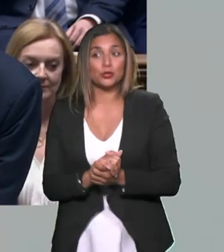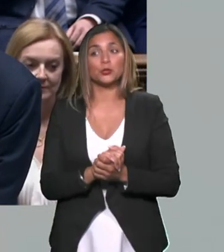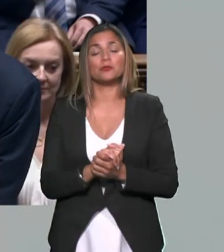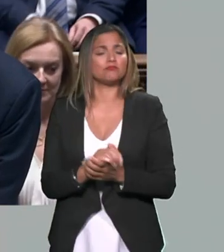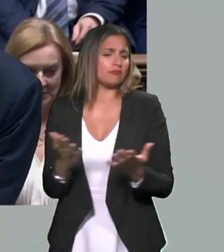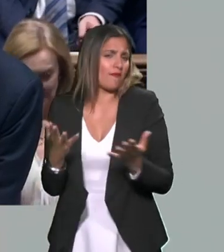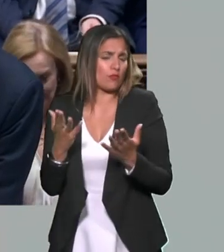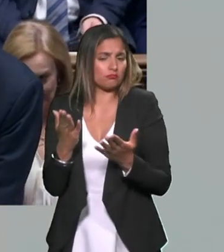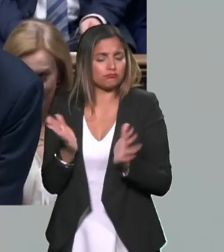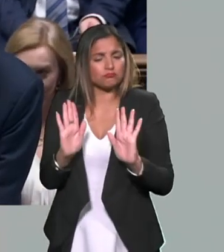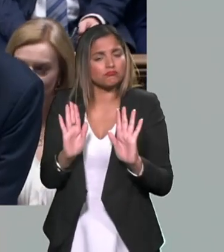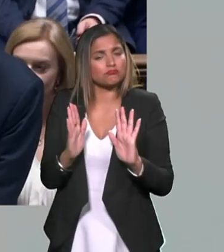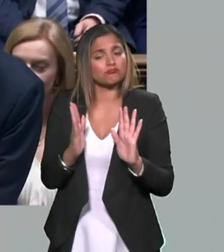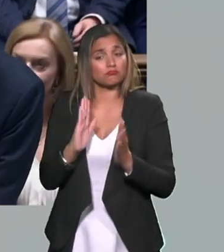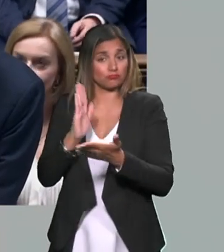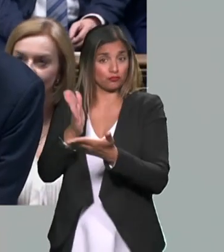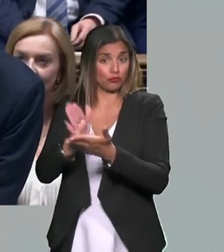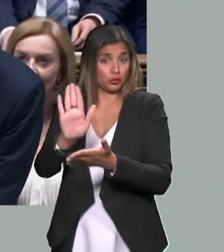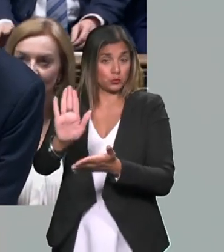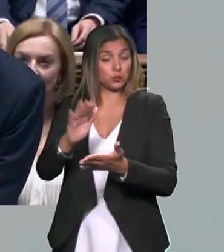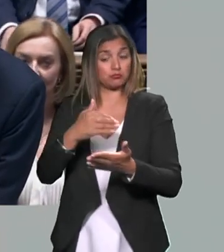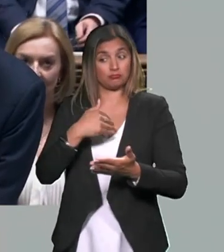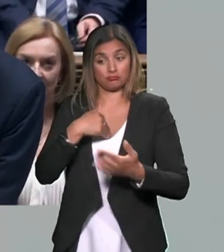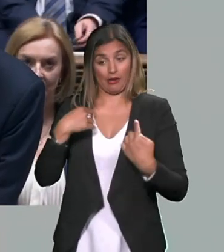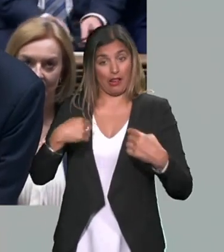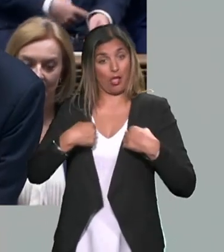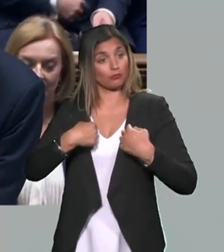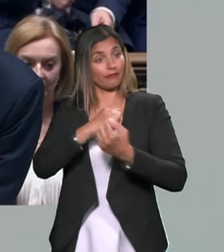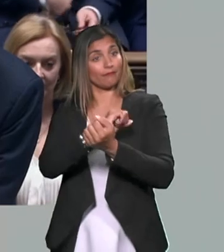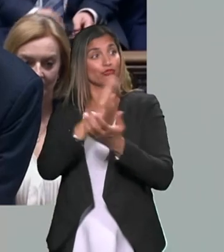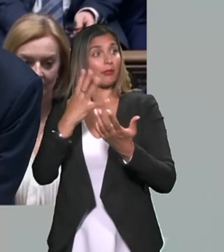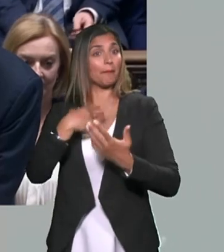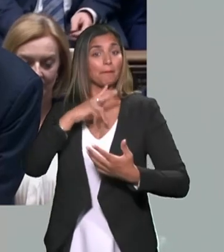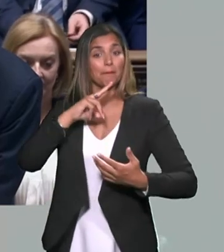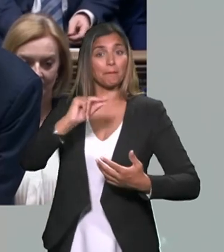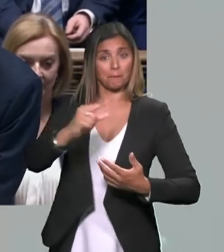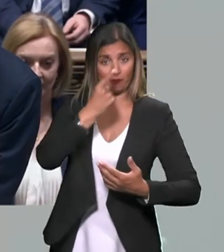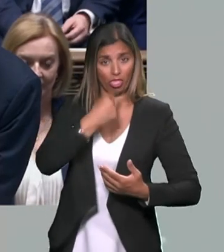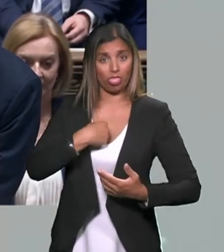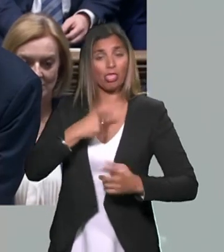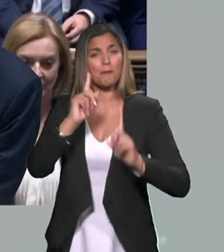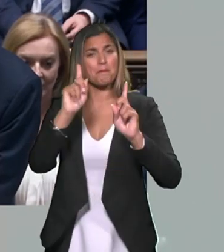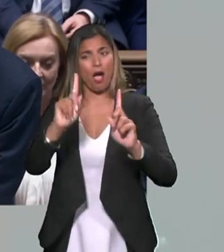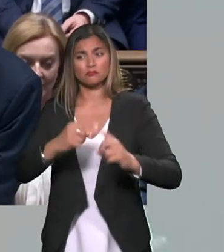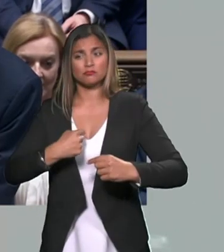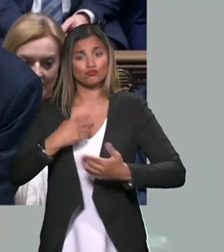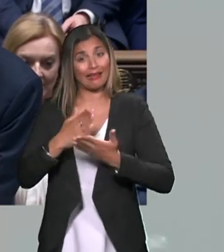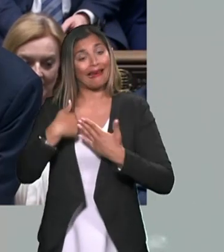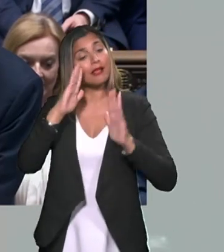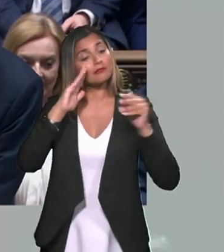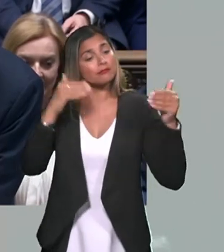I'm grateful for the ability to speak my mind, which I never really lost, Mr. Speaker, but what I'm focusing on is continuing the